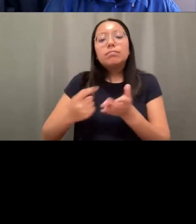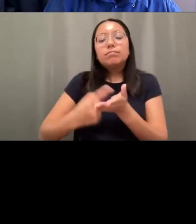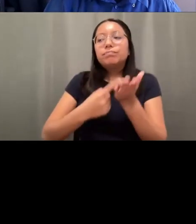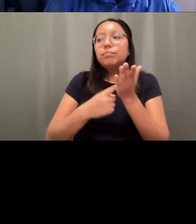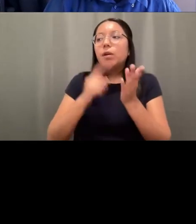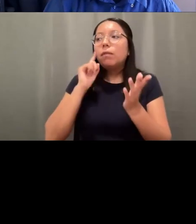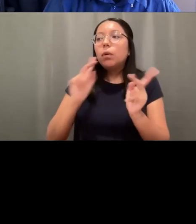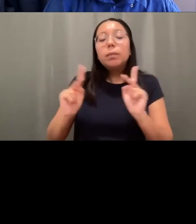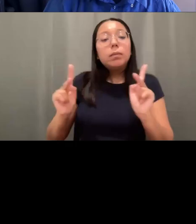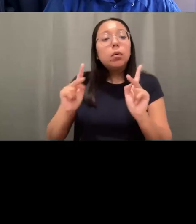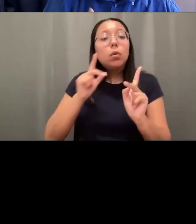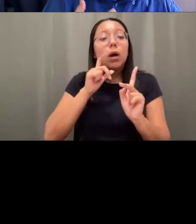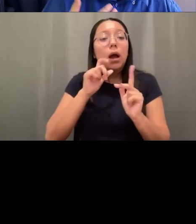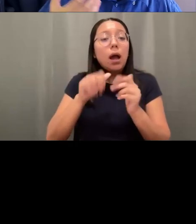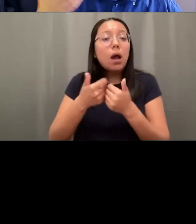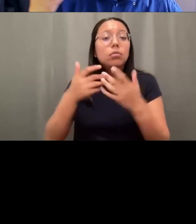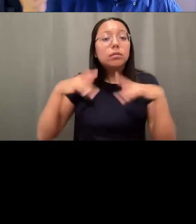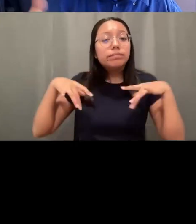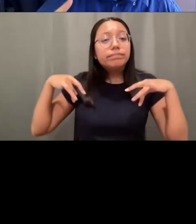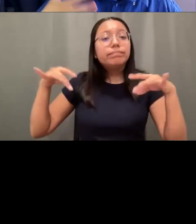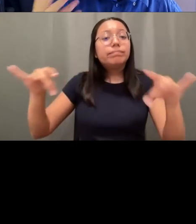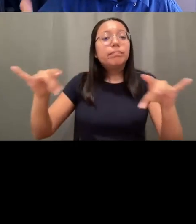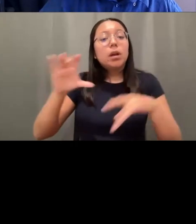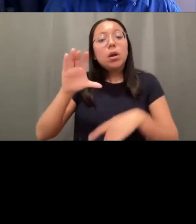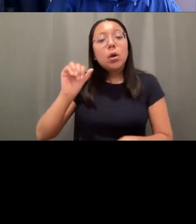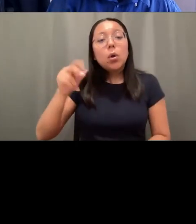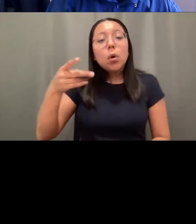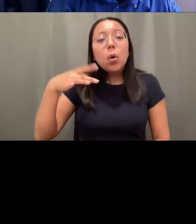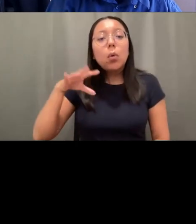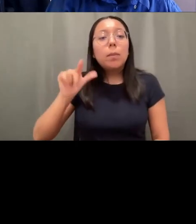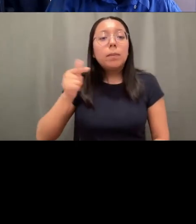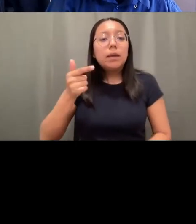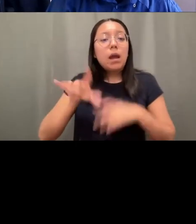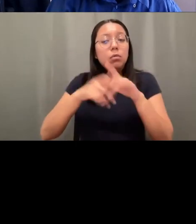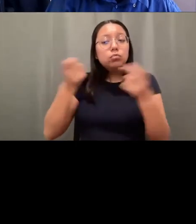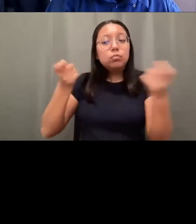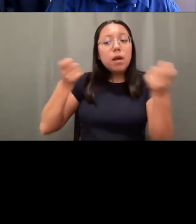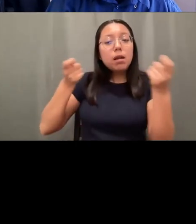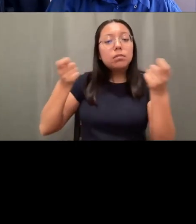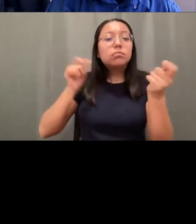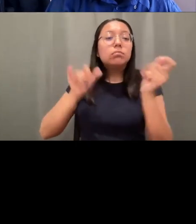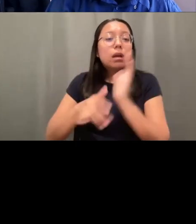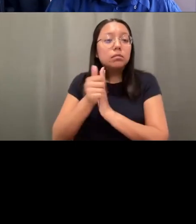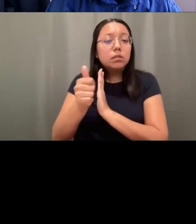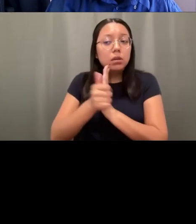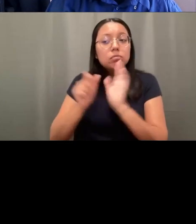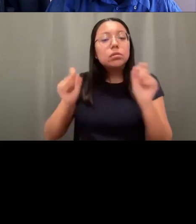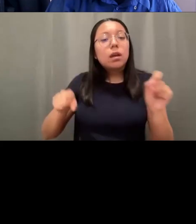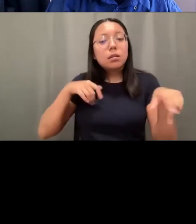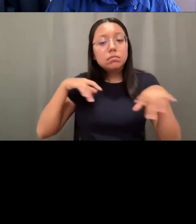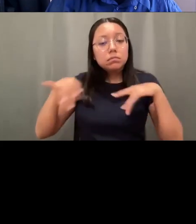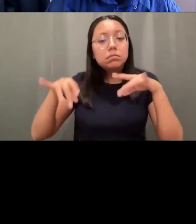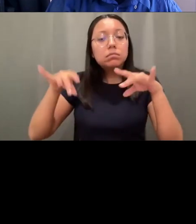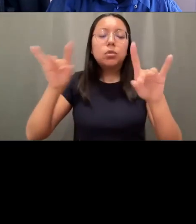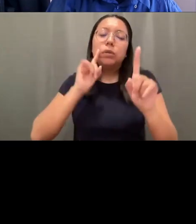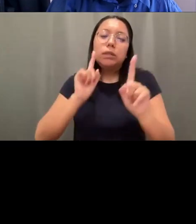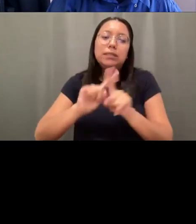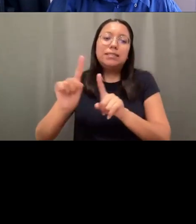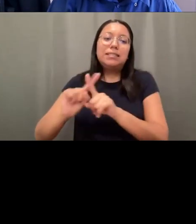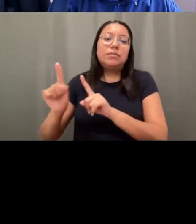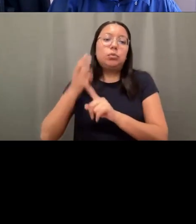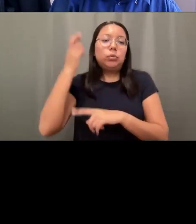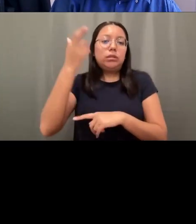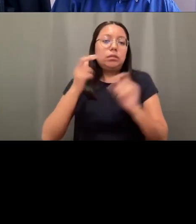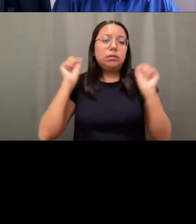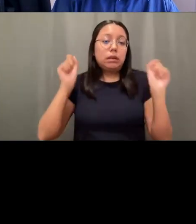different ways as they age. There's a lot of different reasons why that may happen, and that would be a fun conversation that we can explore.